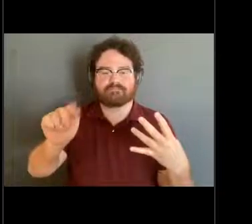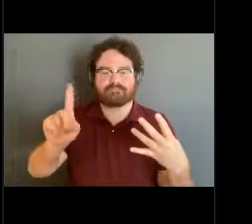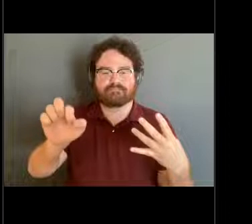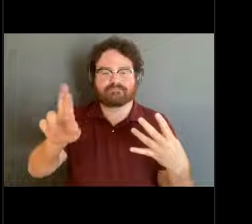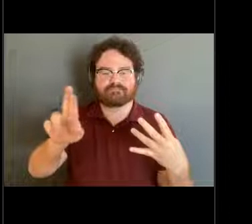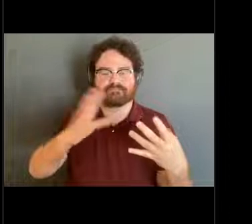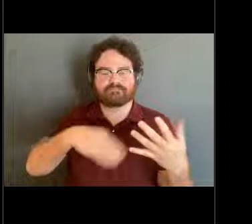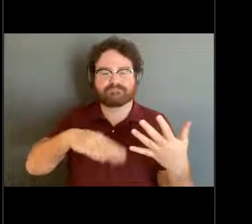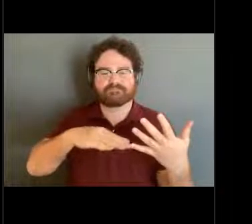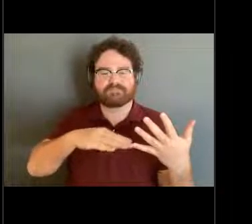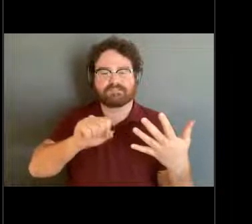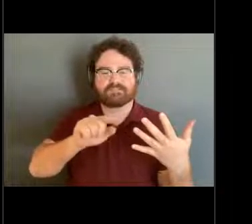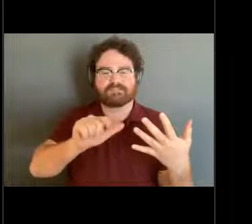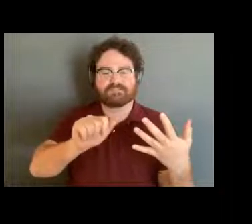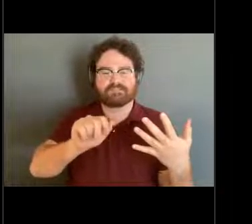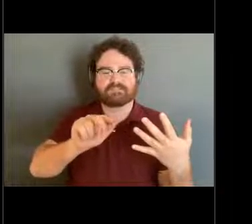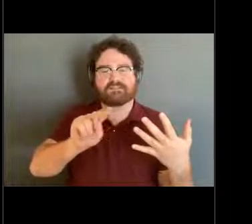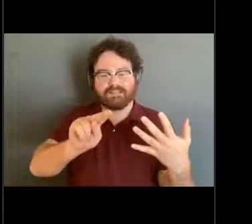Stan Benjamin,